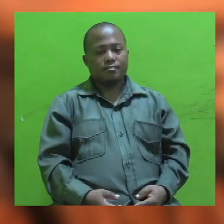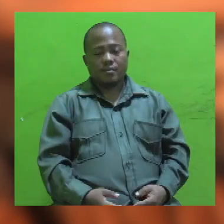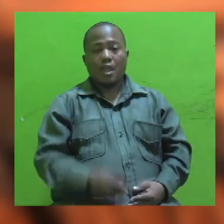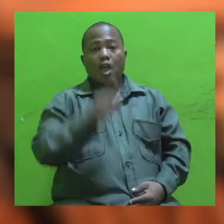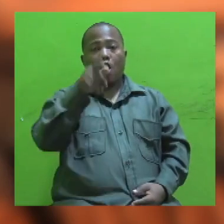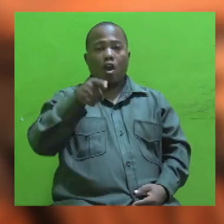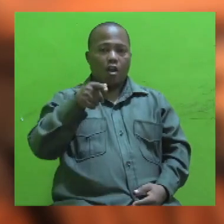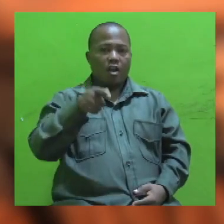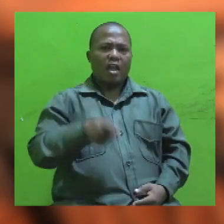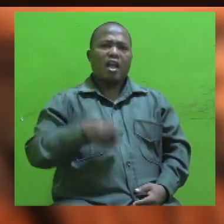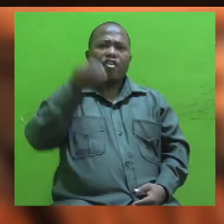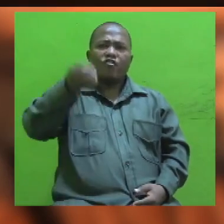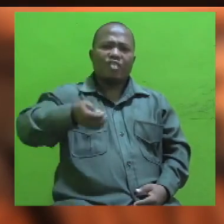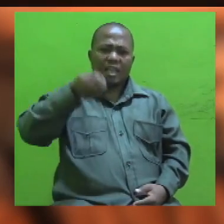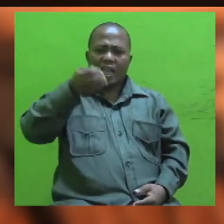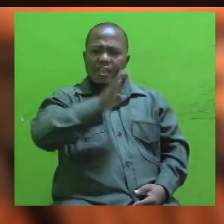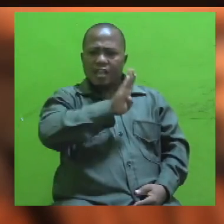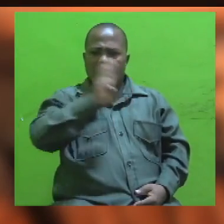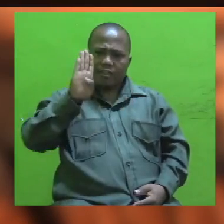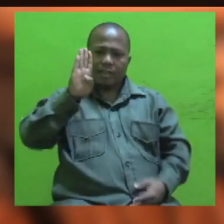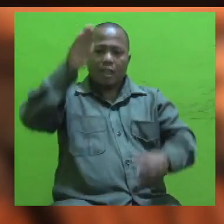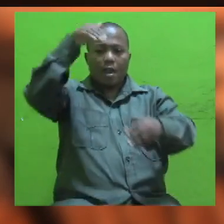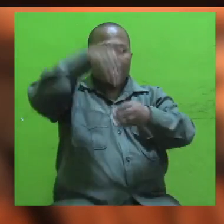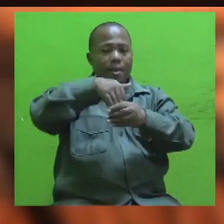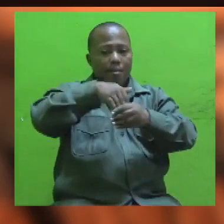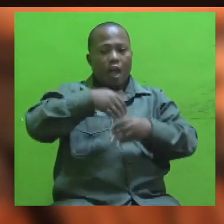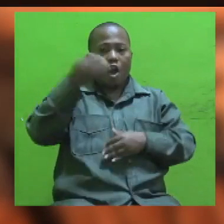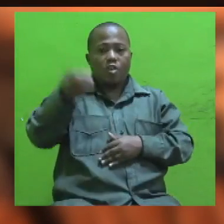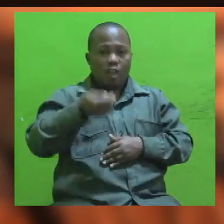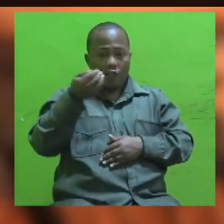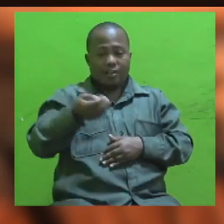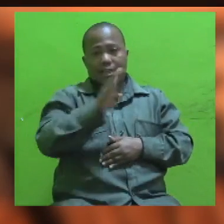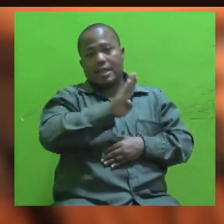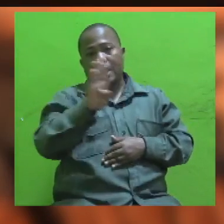So the village council here, the member of the village councils are 25